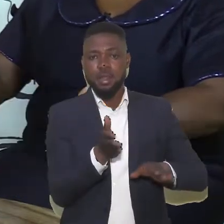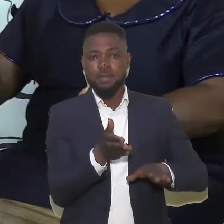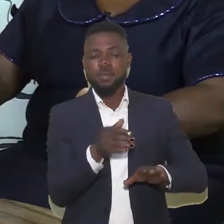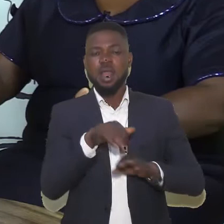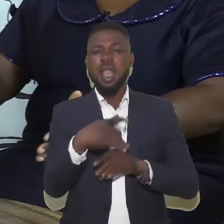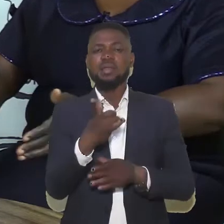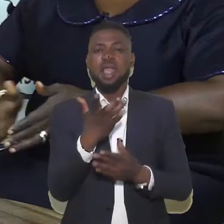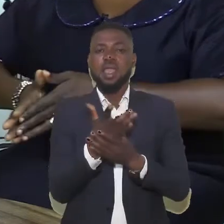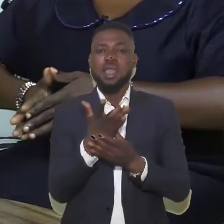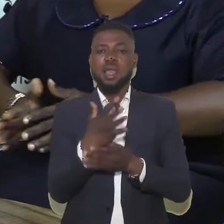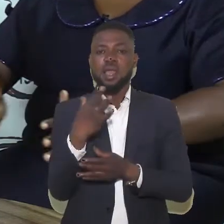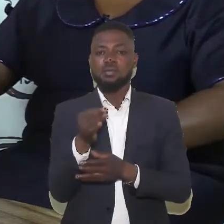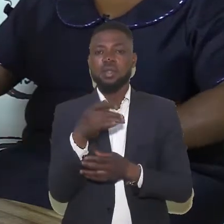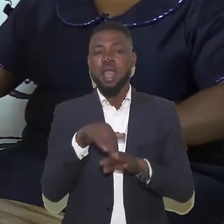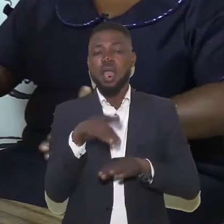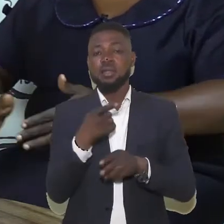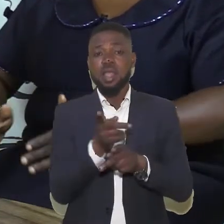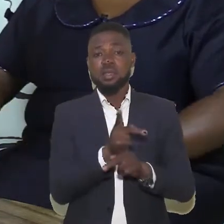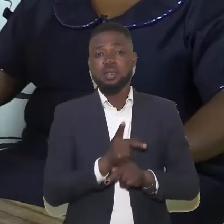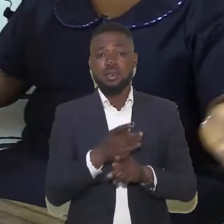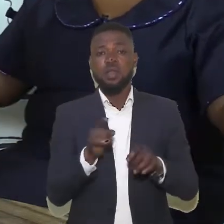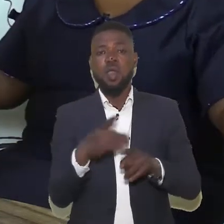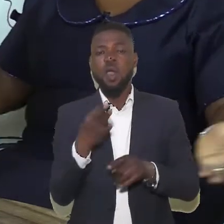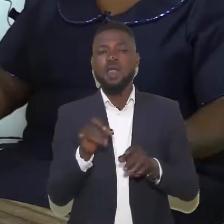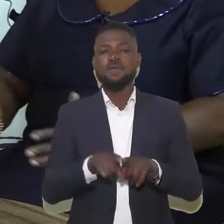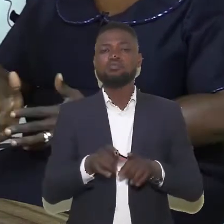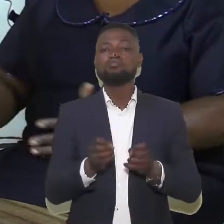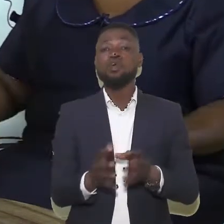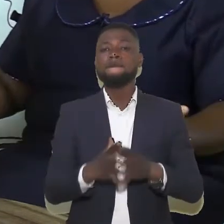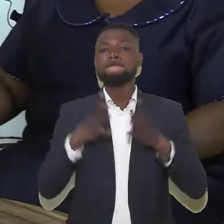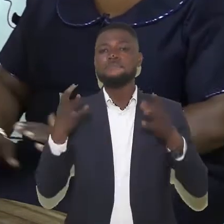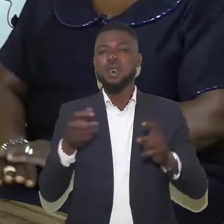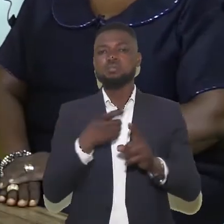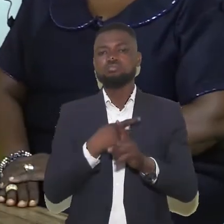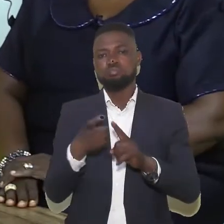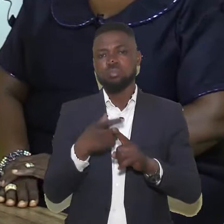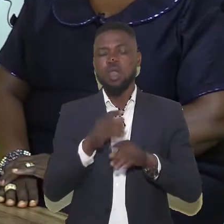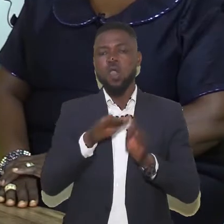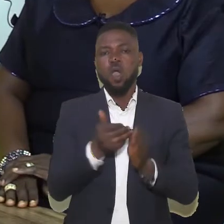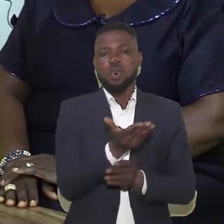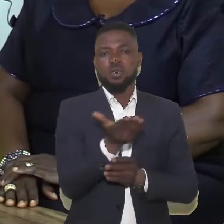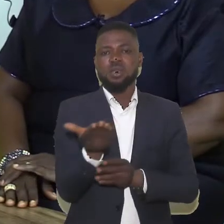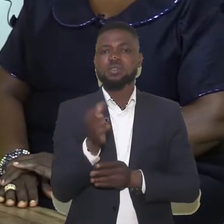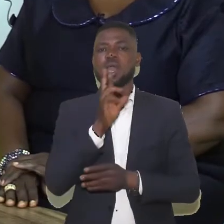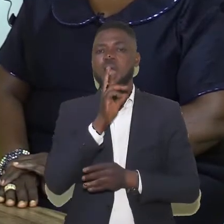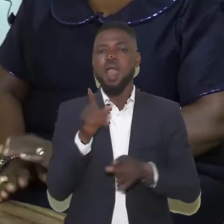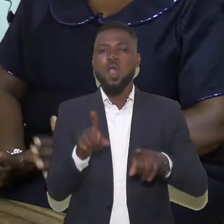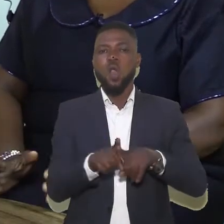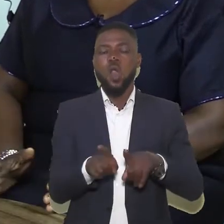left at the hands and the perils of so many different things. So all these